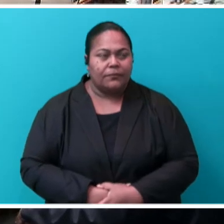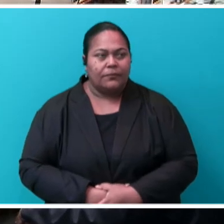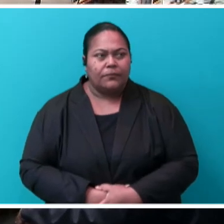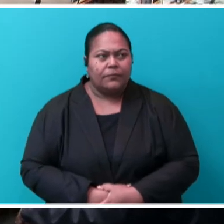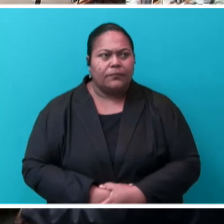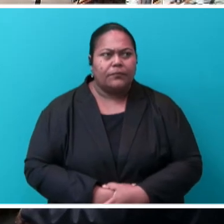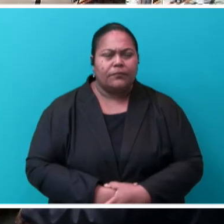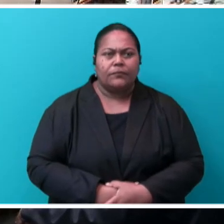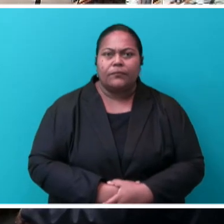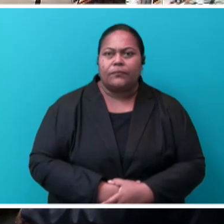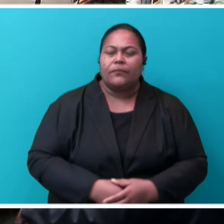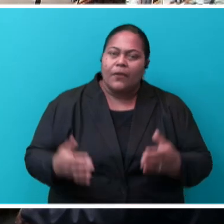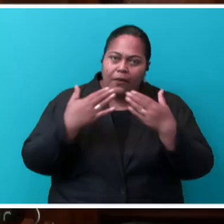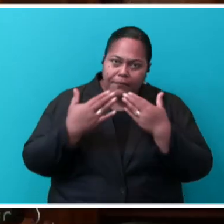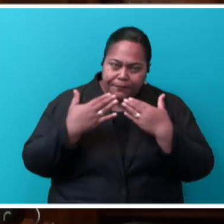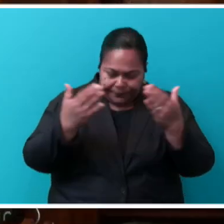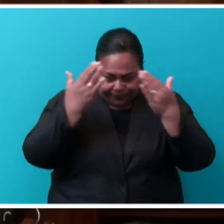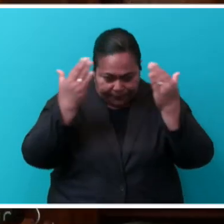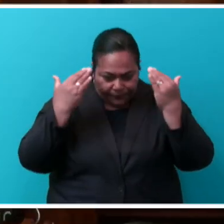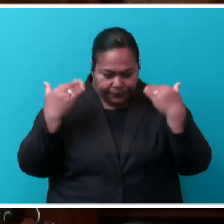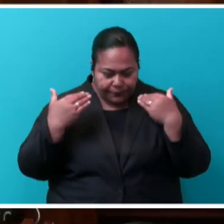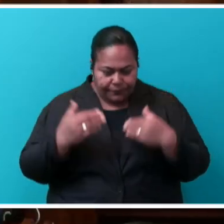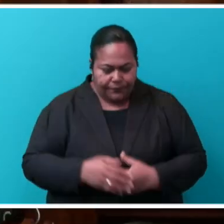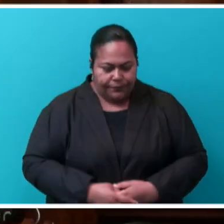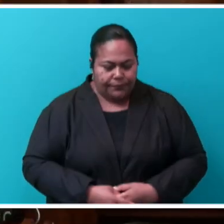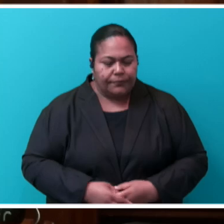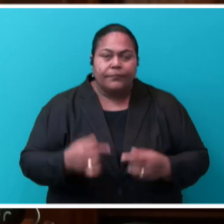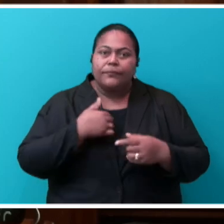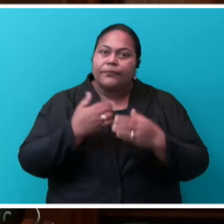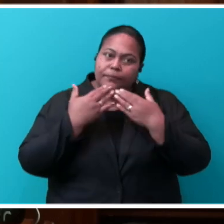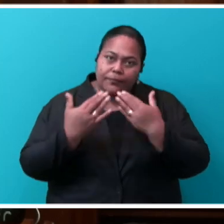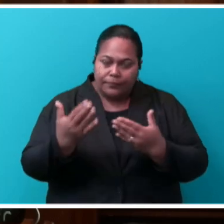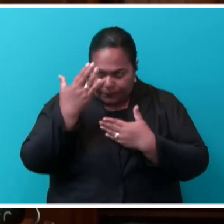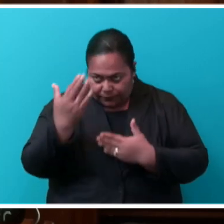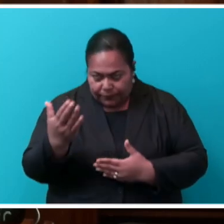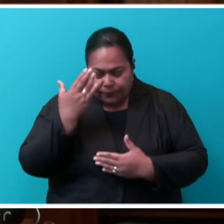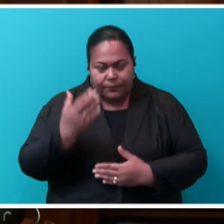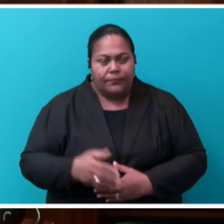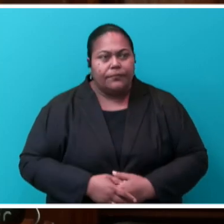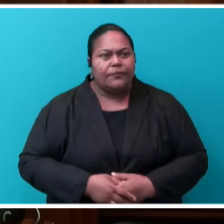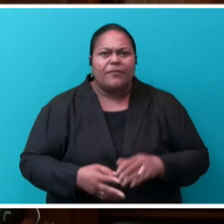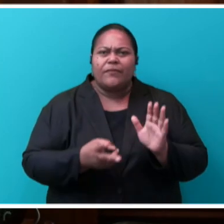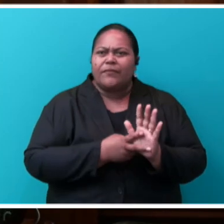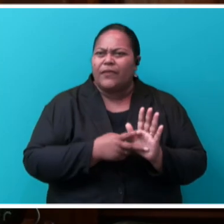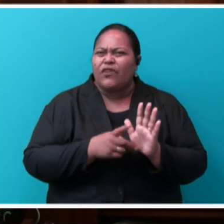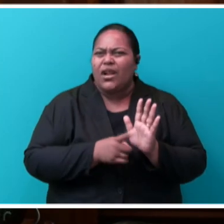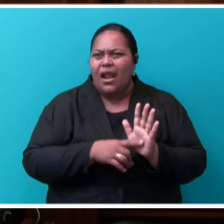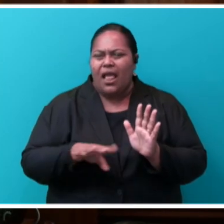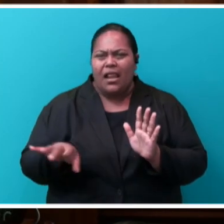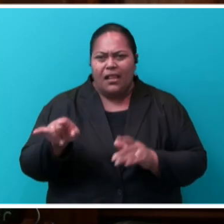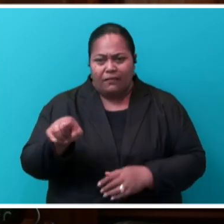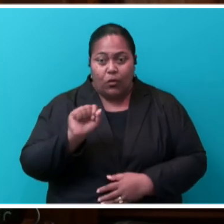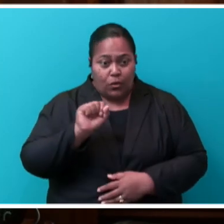Thank you very much, Mr. Speaker, sir. I thank the Honorable Virendra Lal for his